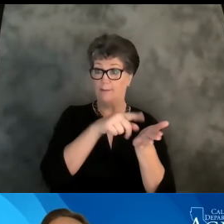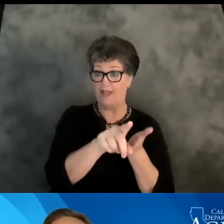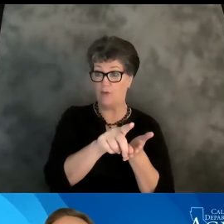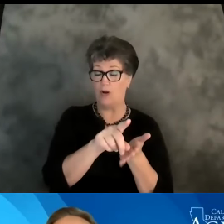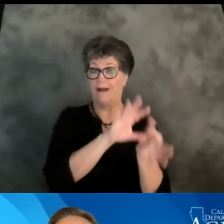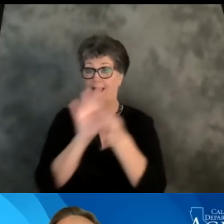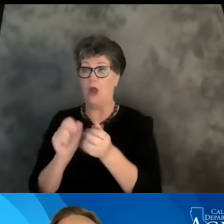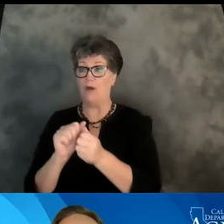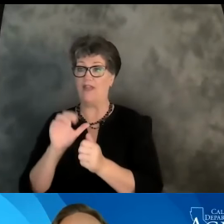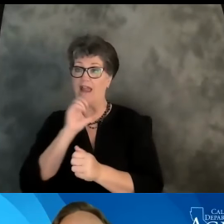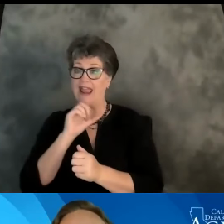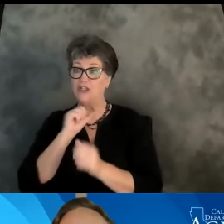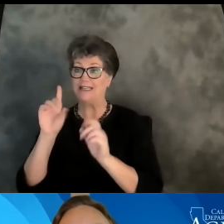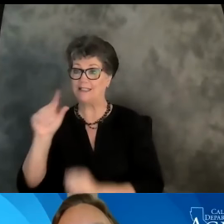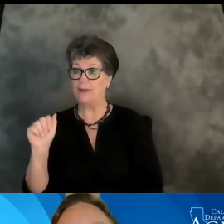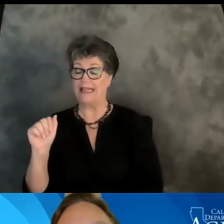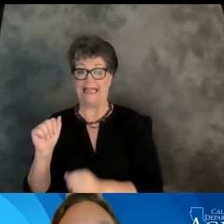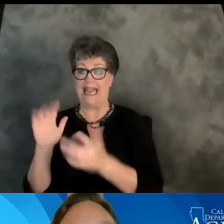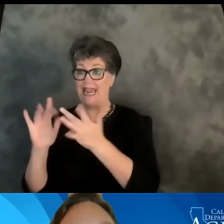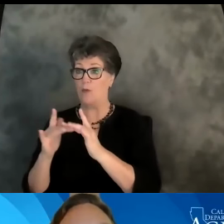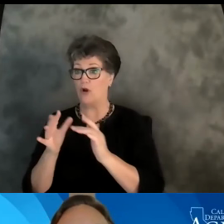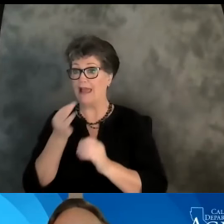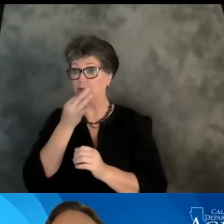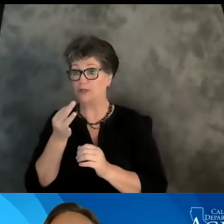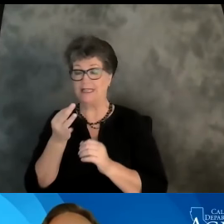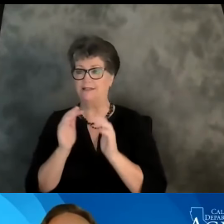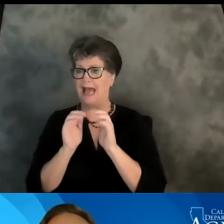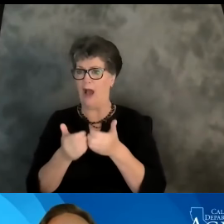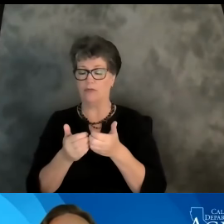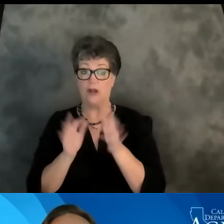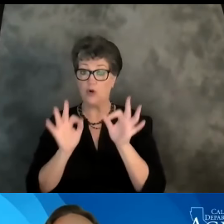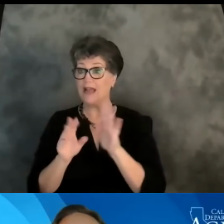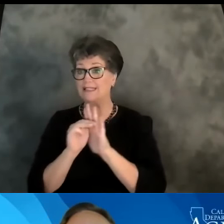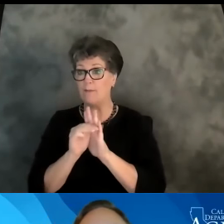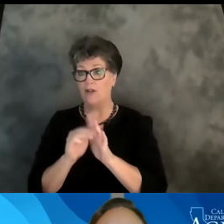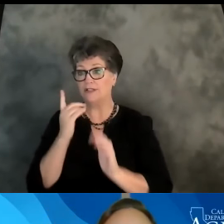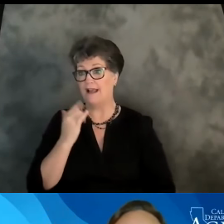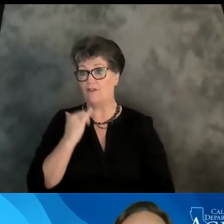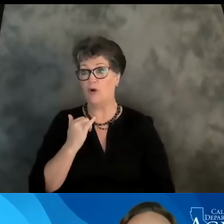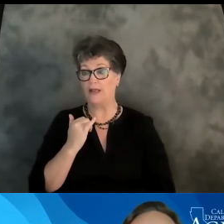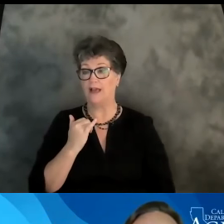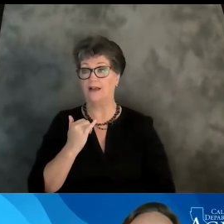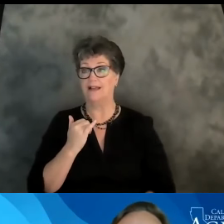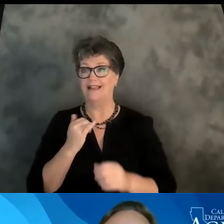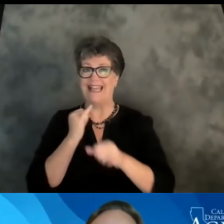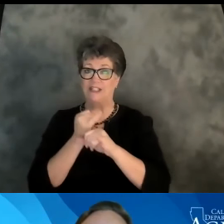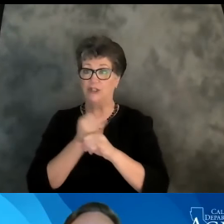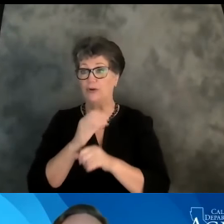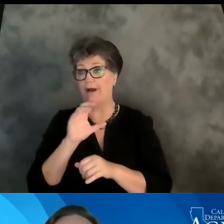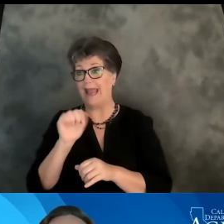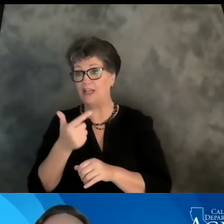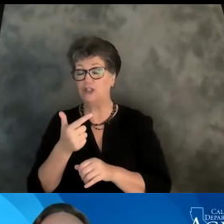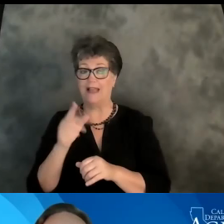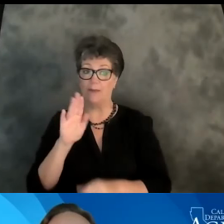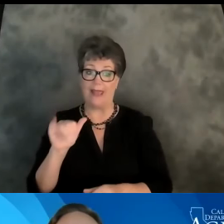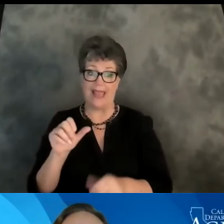our Aging and Disability Network's expertise in those services? We've got some great models in California, Institute on Aging in the Bay Area,